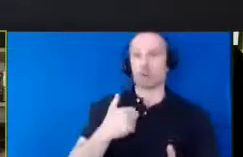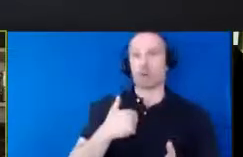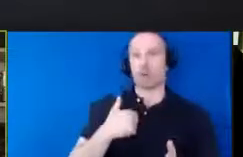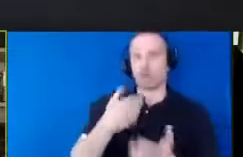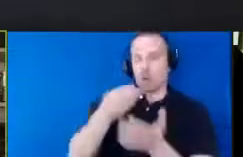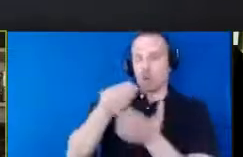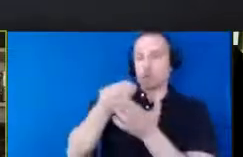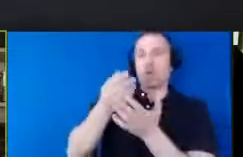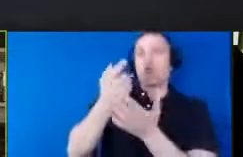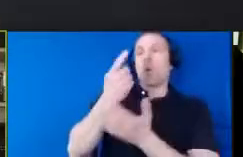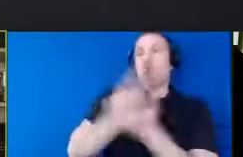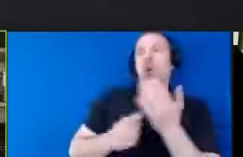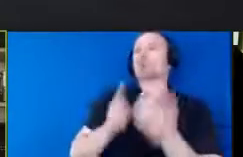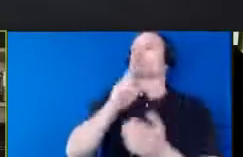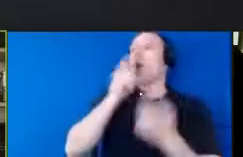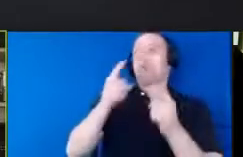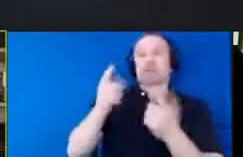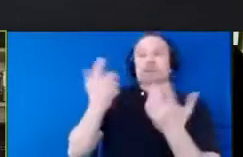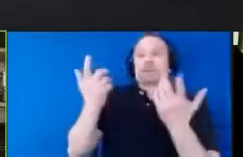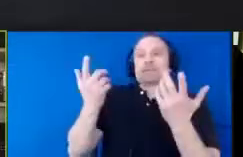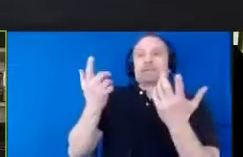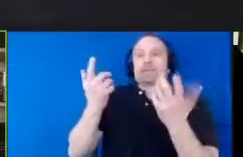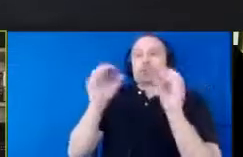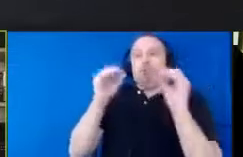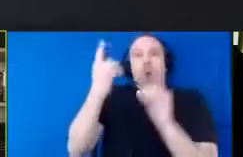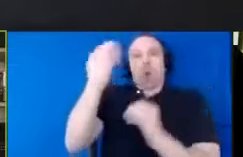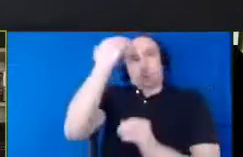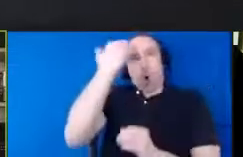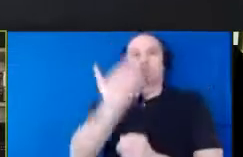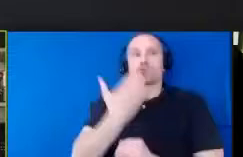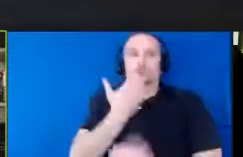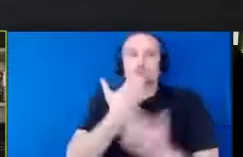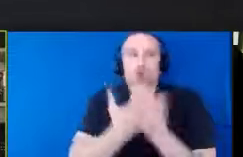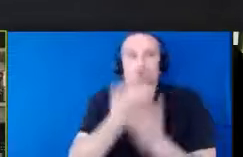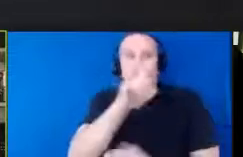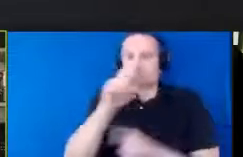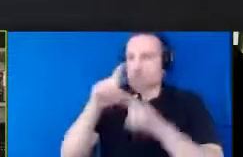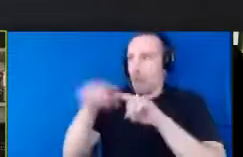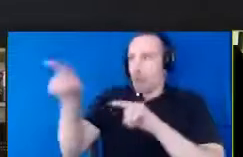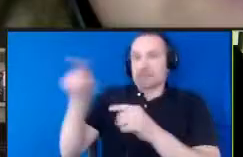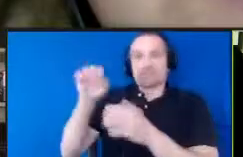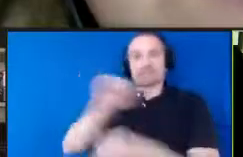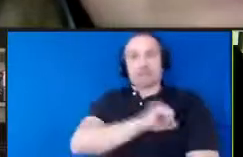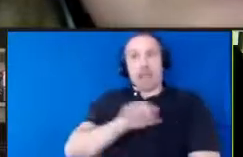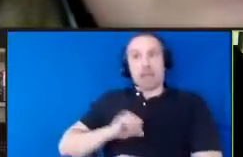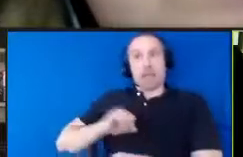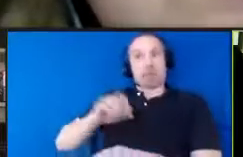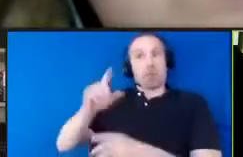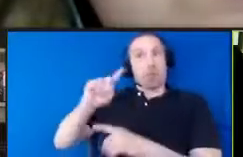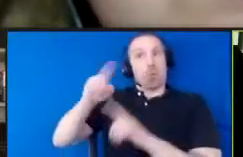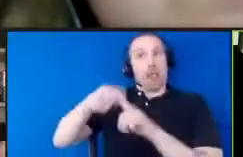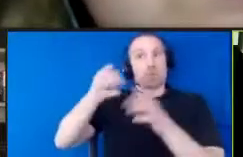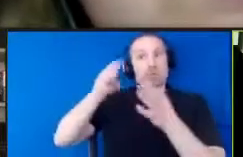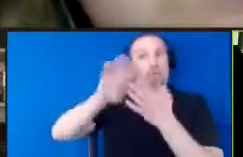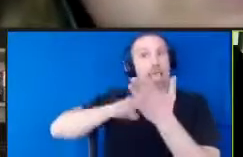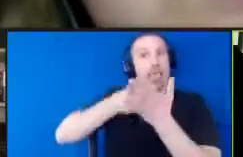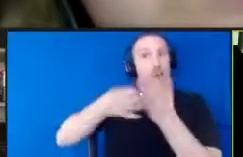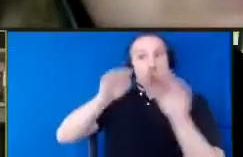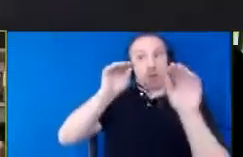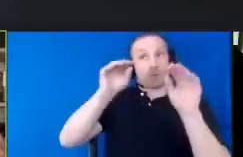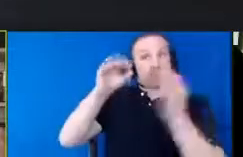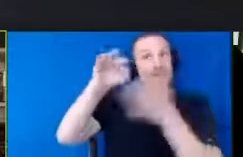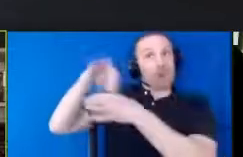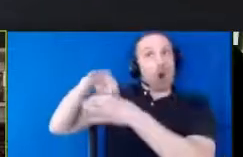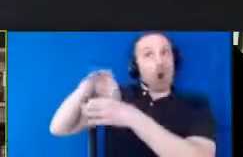nobody knows, because it depends on when the Senate actually schedules the vote. So once they schedule the vote, there'll be a couple of days